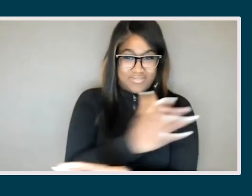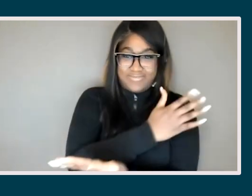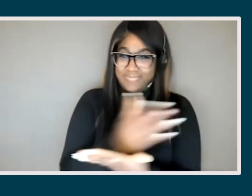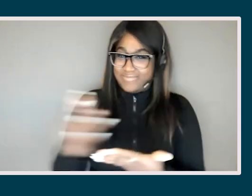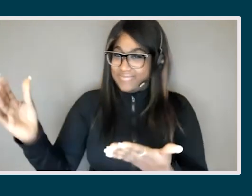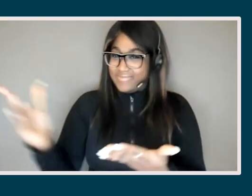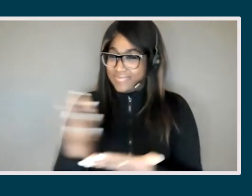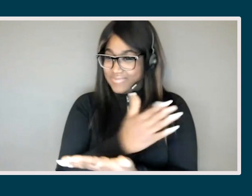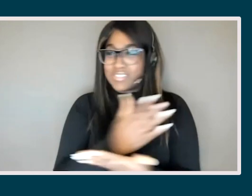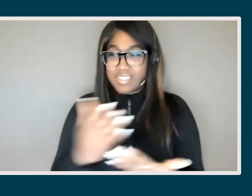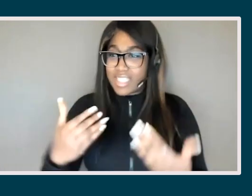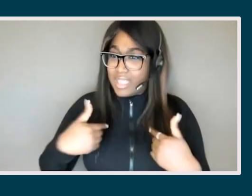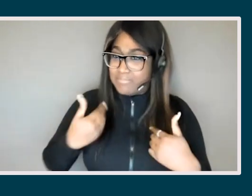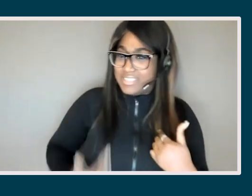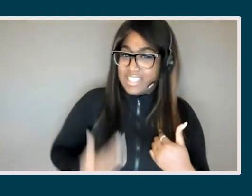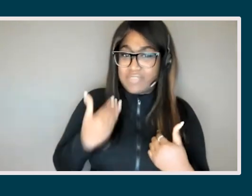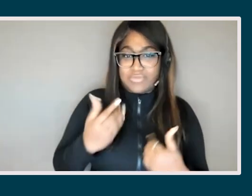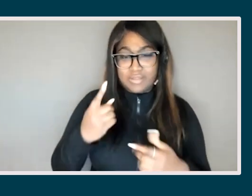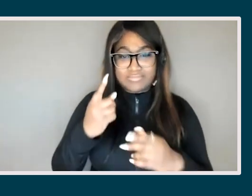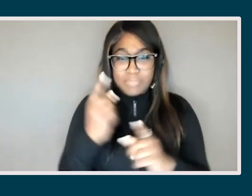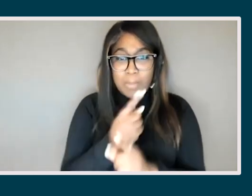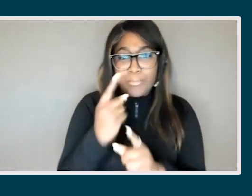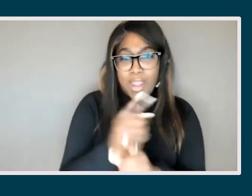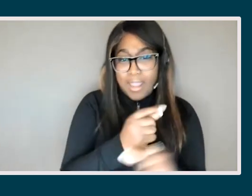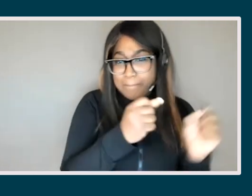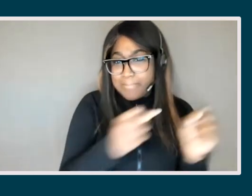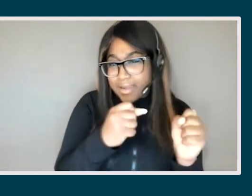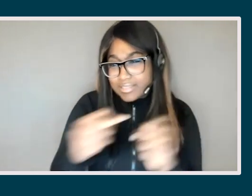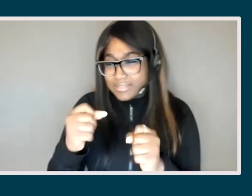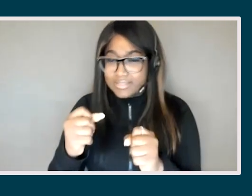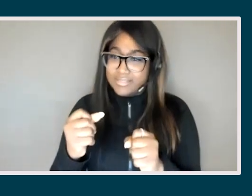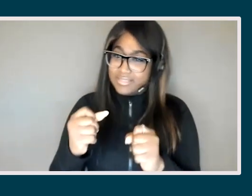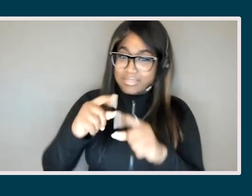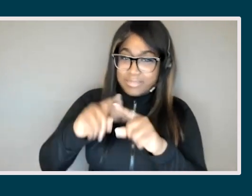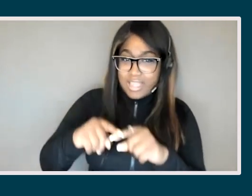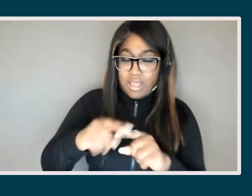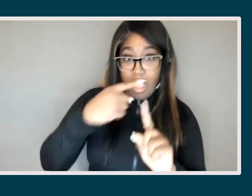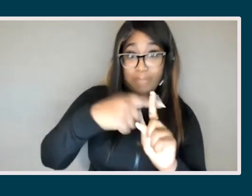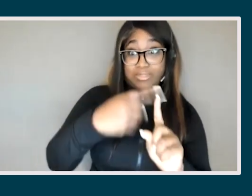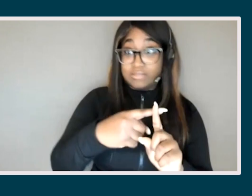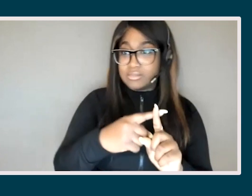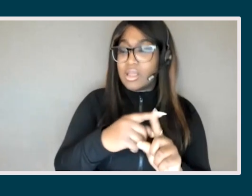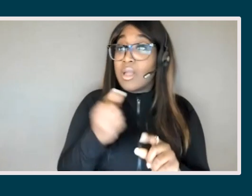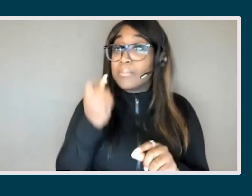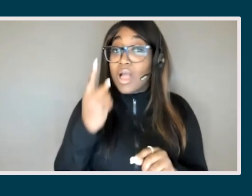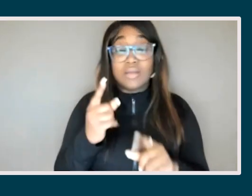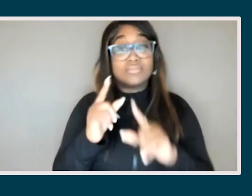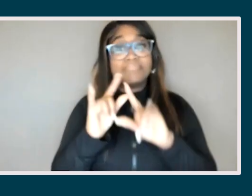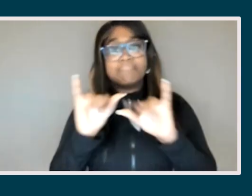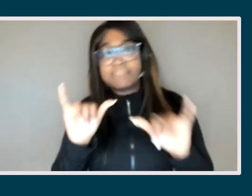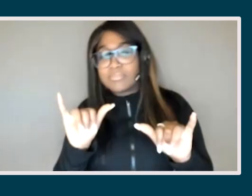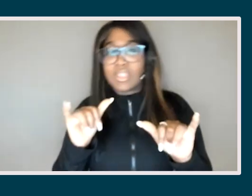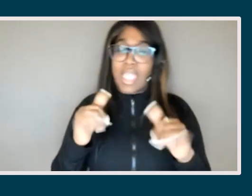pragmatic optimist. And so I would also say, and I have two of my